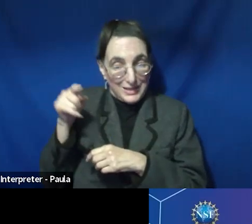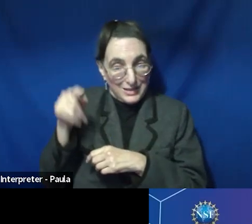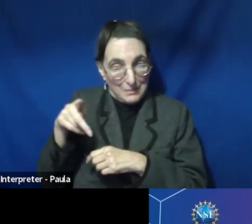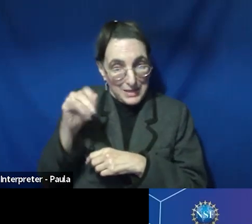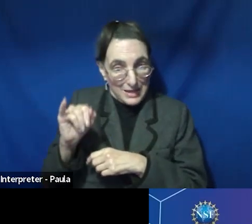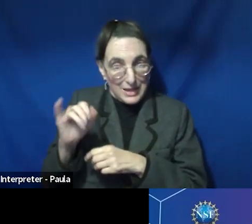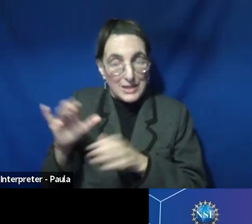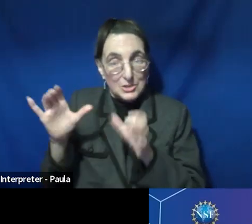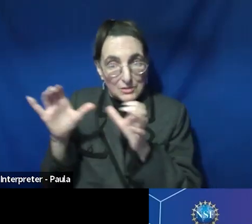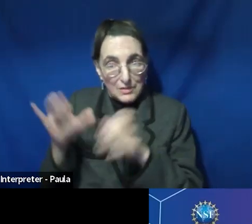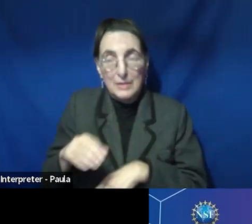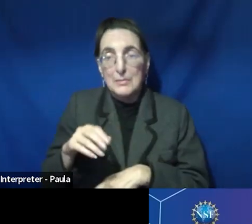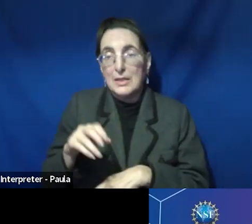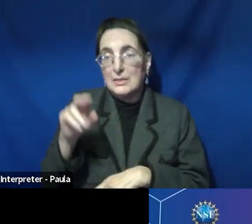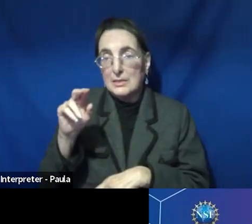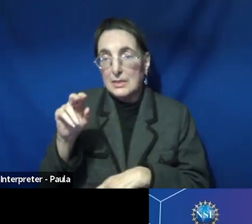NDAA